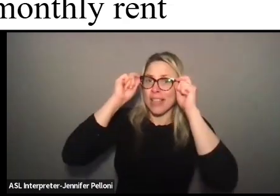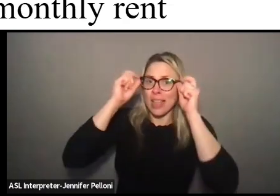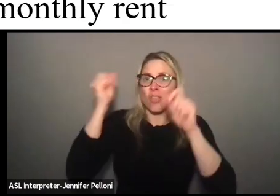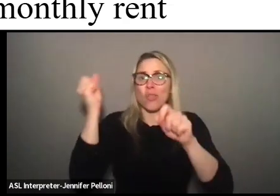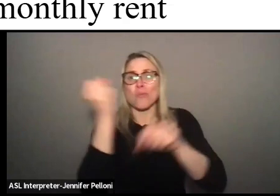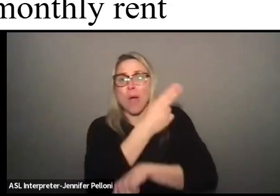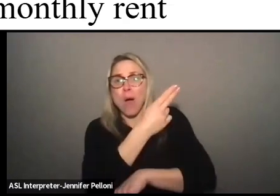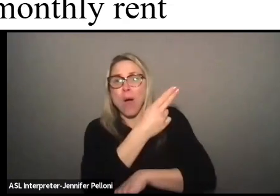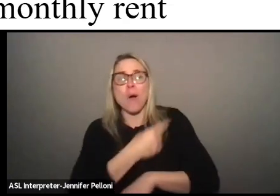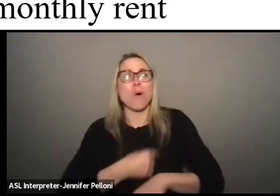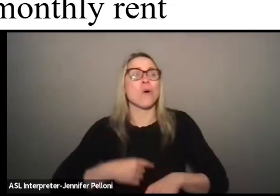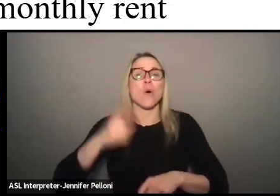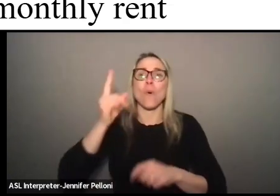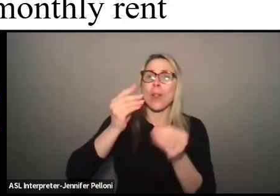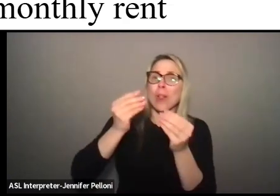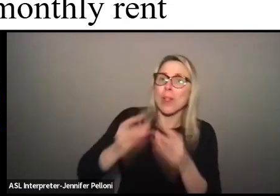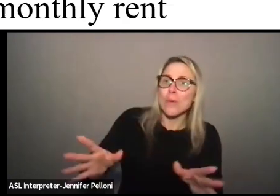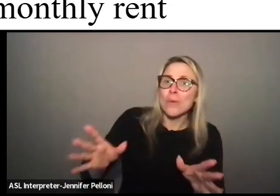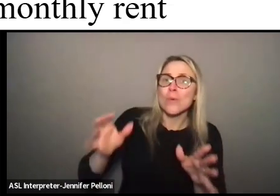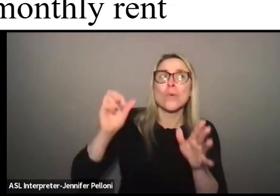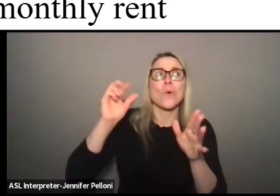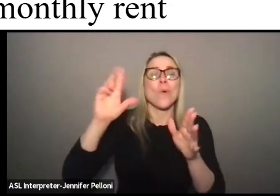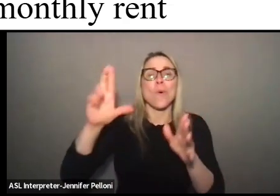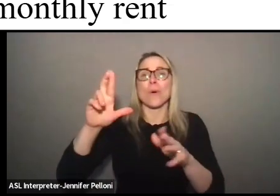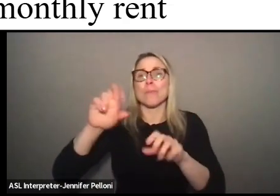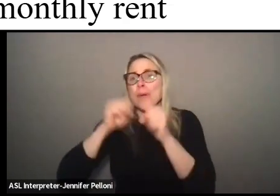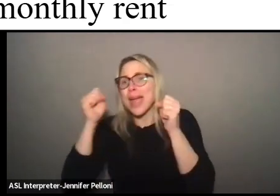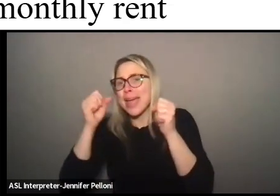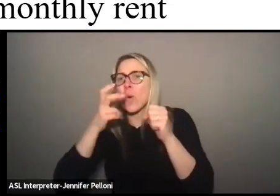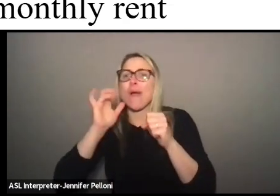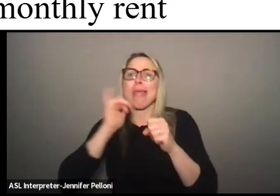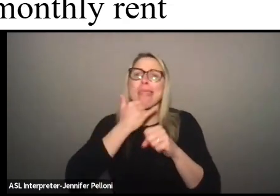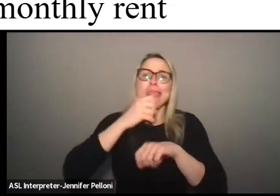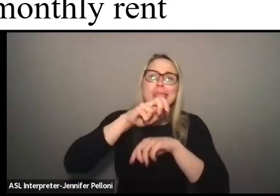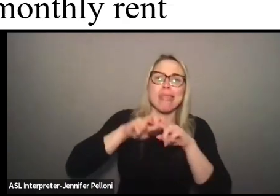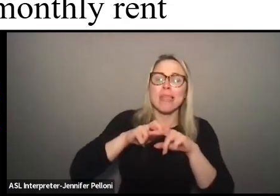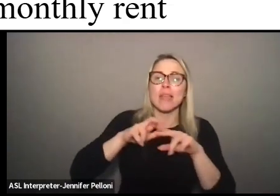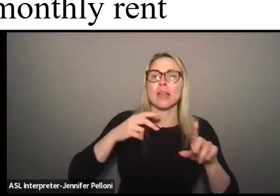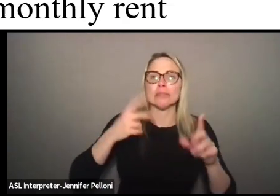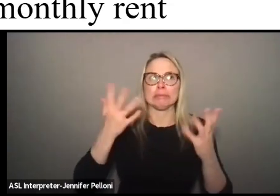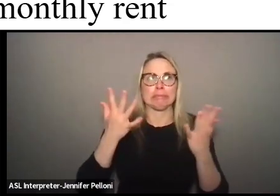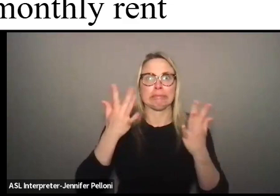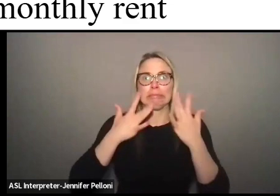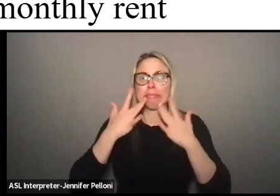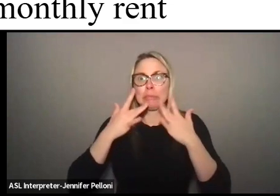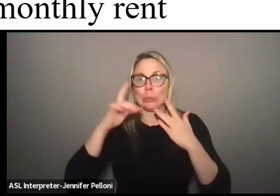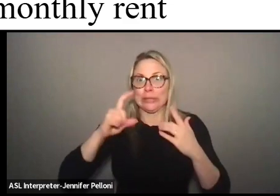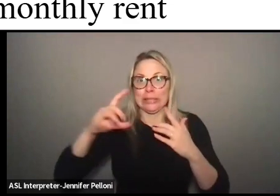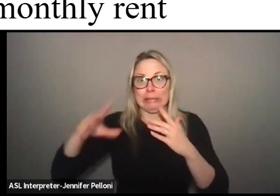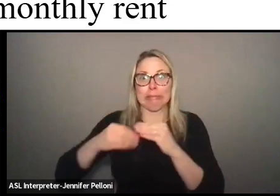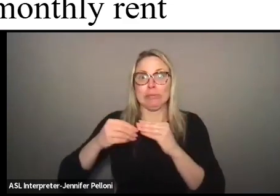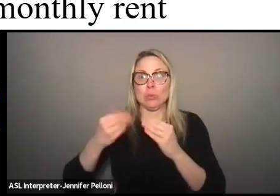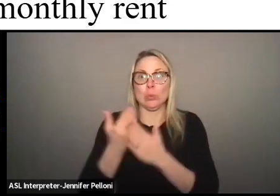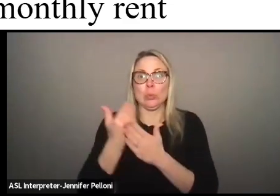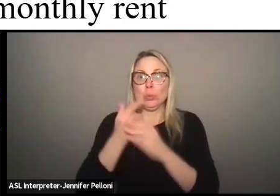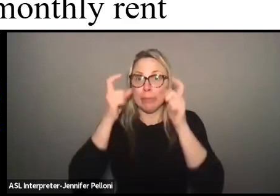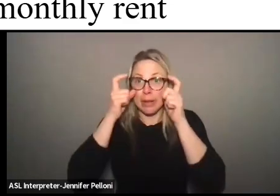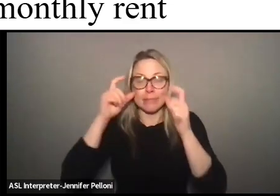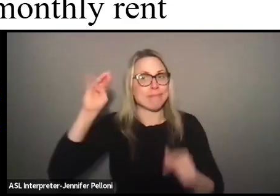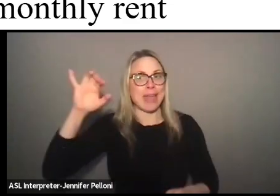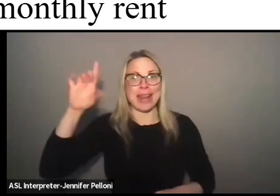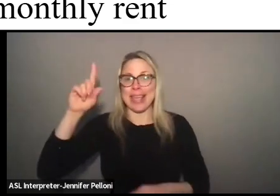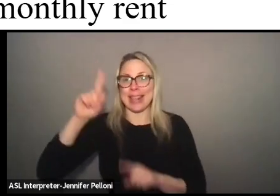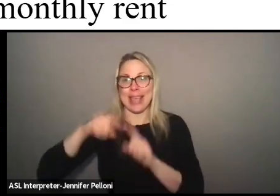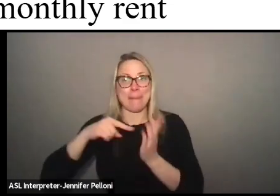glasses, breaking their glasses, sitting on their glasses, and you need another pair. Medicaid is not going to